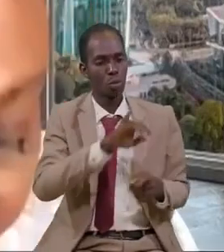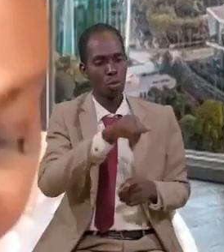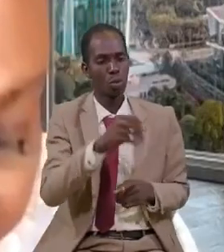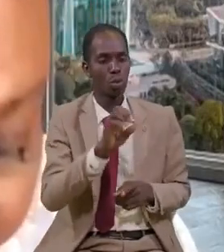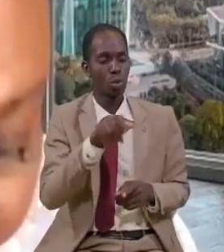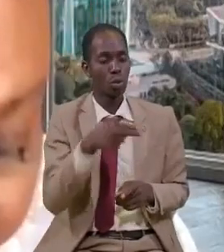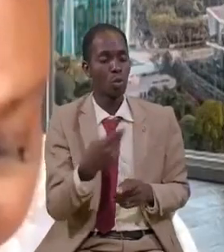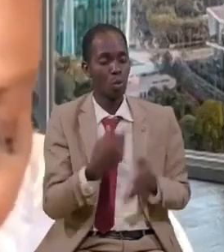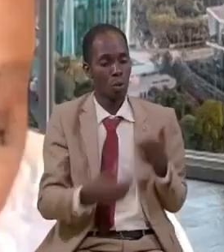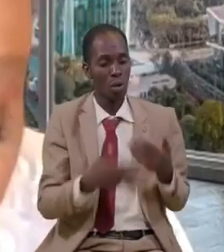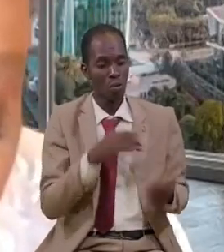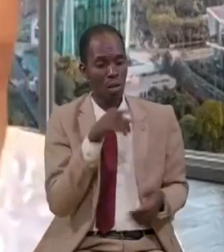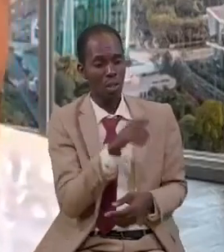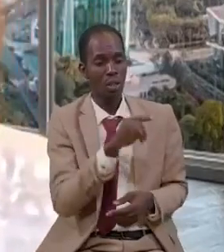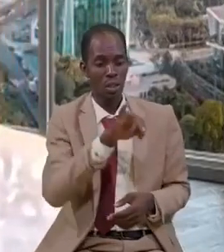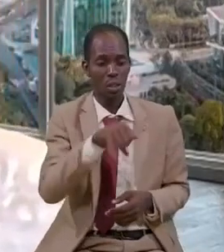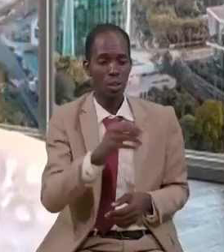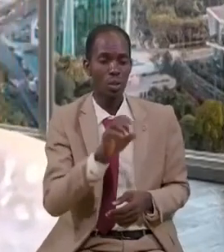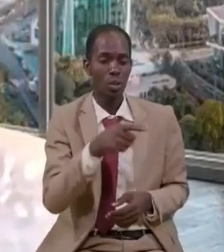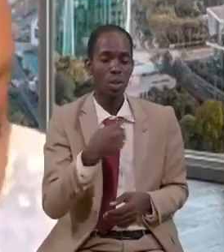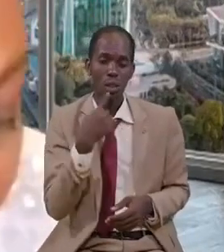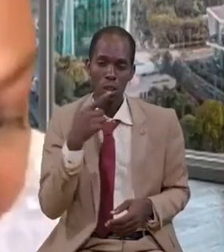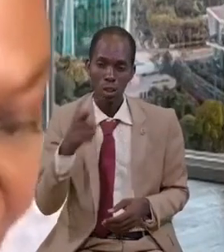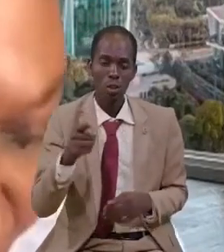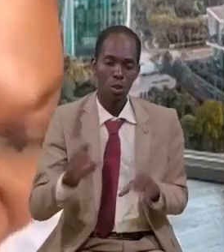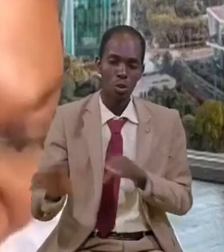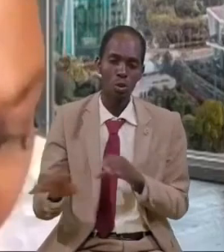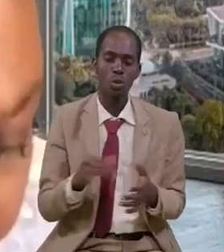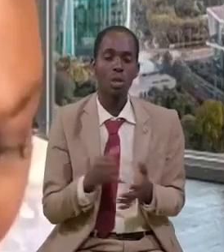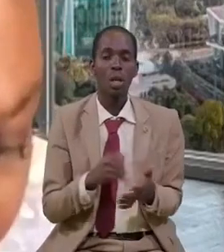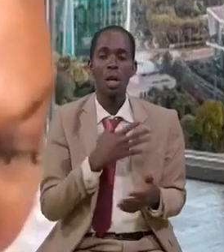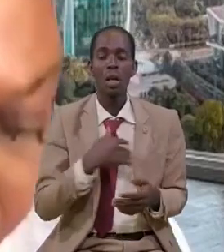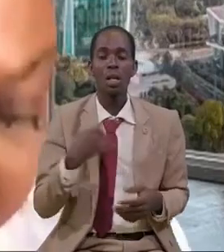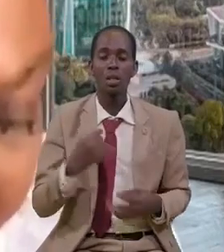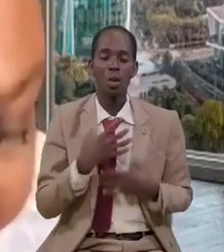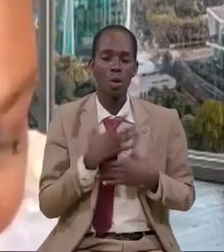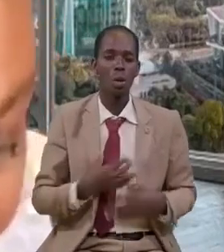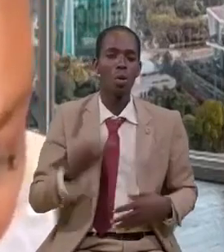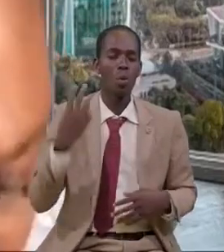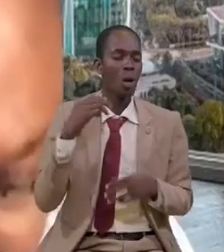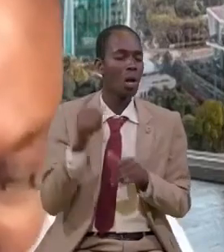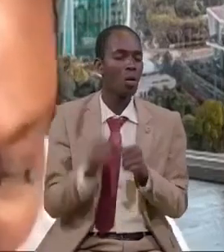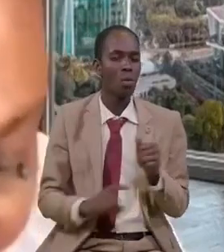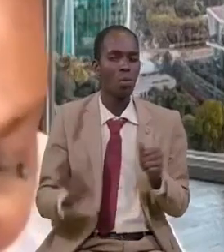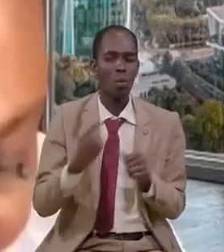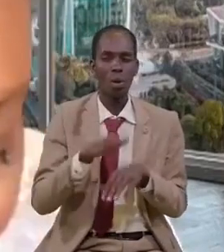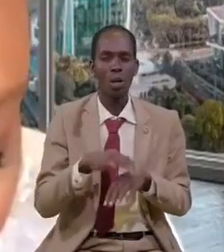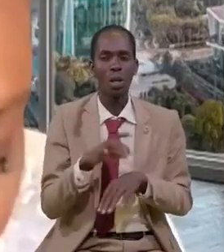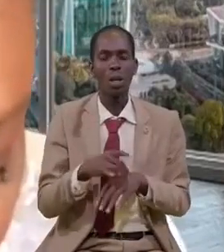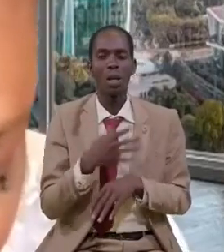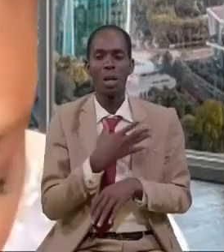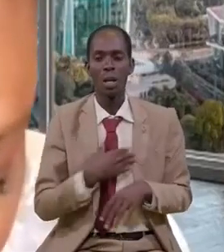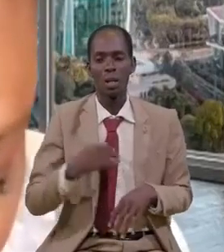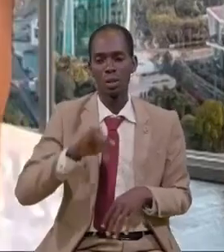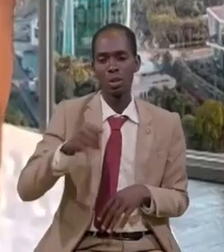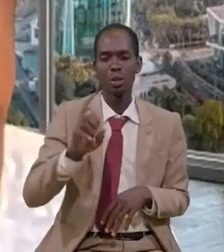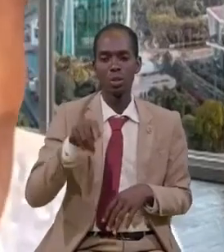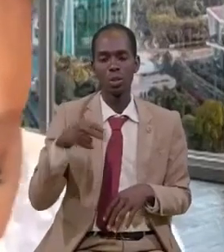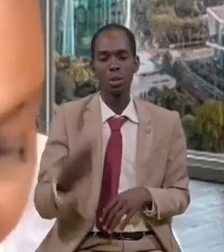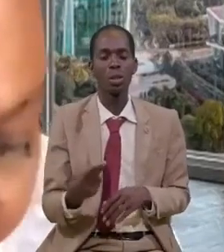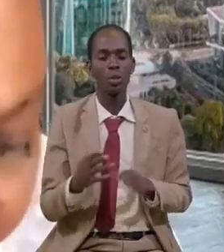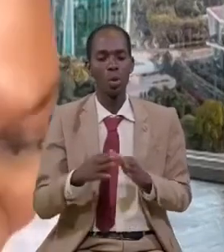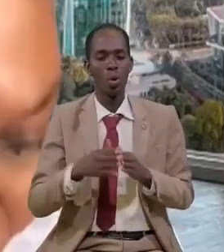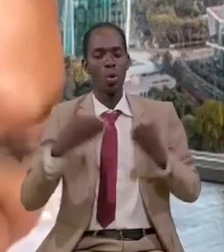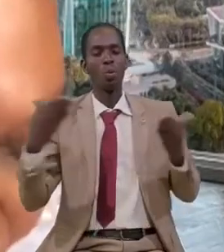And the famine was all over the face of the earth. And Joseph opened all the storehouses and sold unto the Egyptians. And the